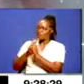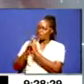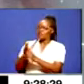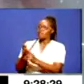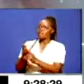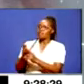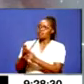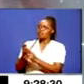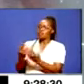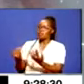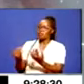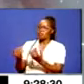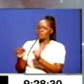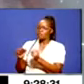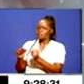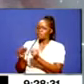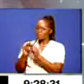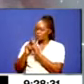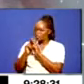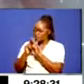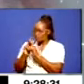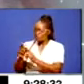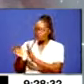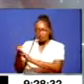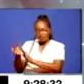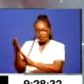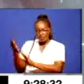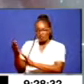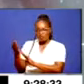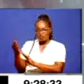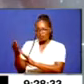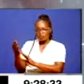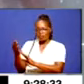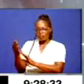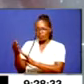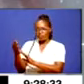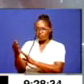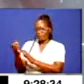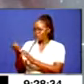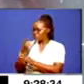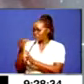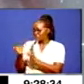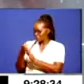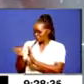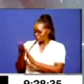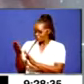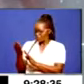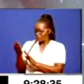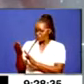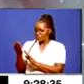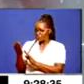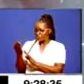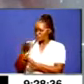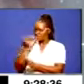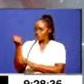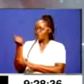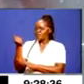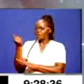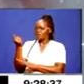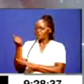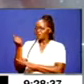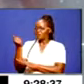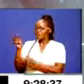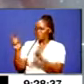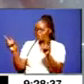up which can be able to do this faster. Equipments have come up which can be able to treat you faster and even much better, and even monitor